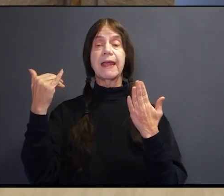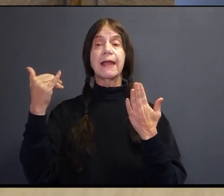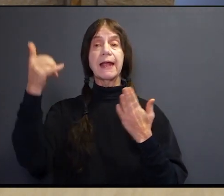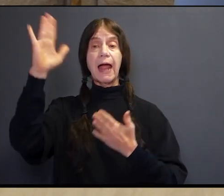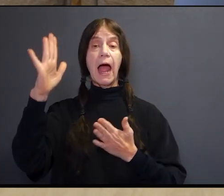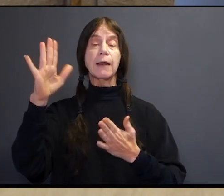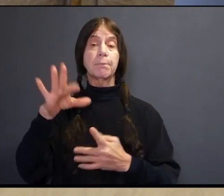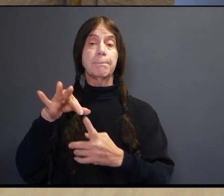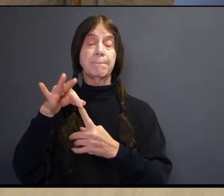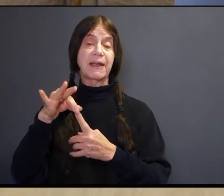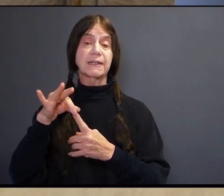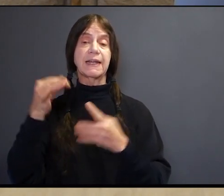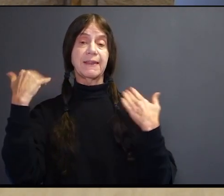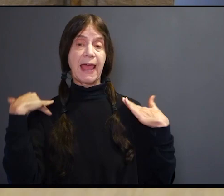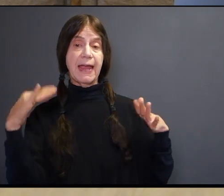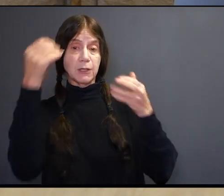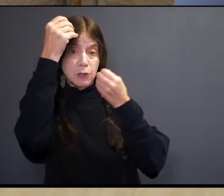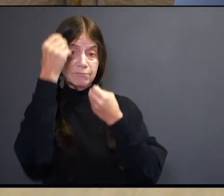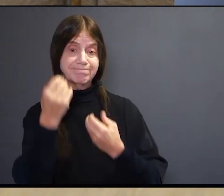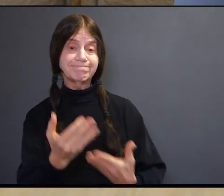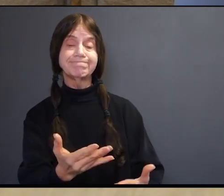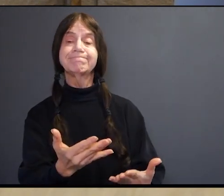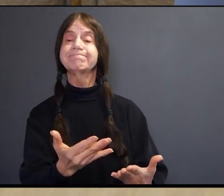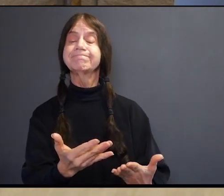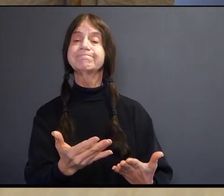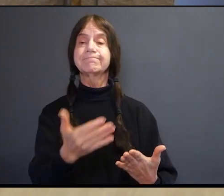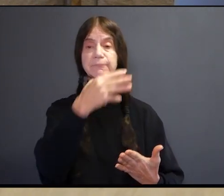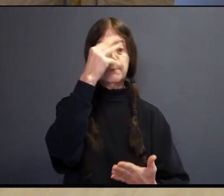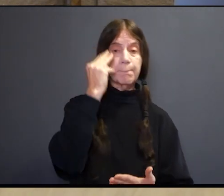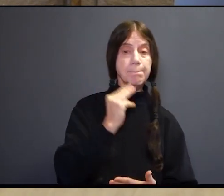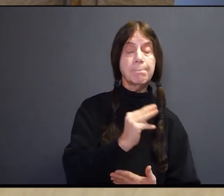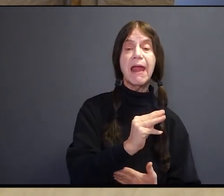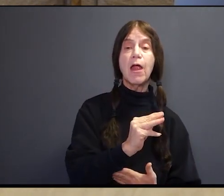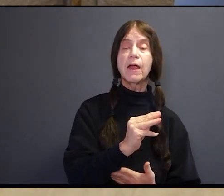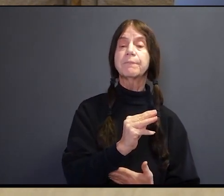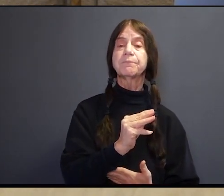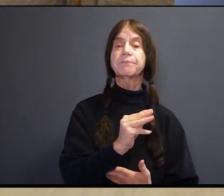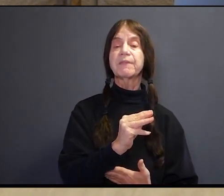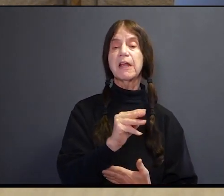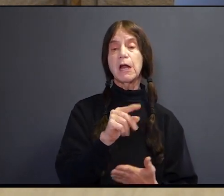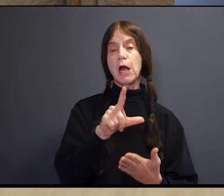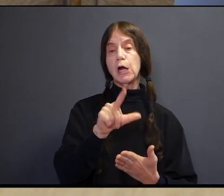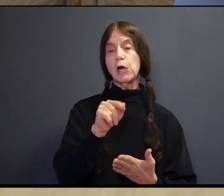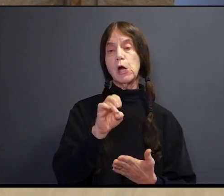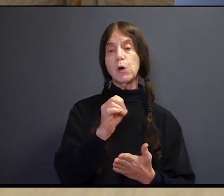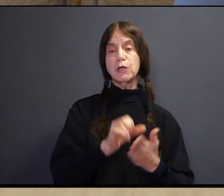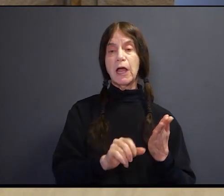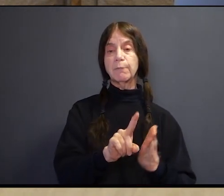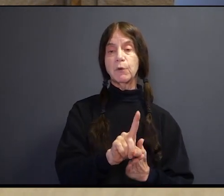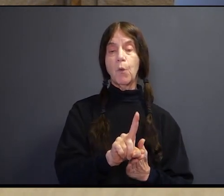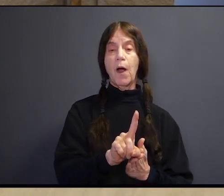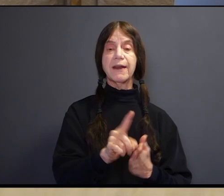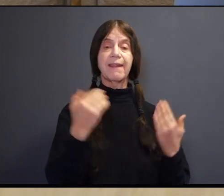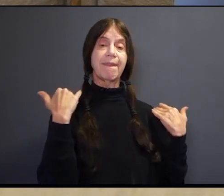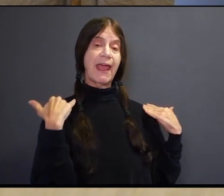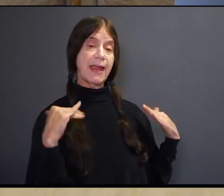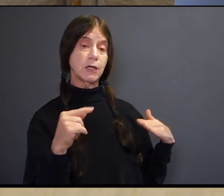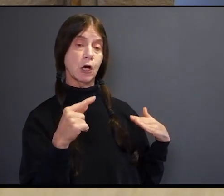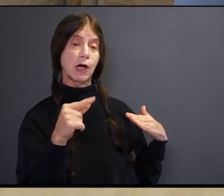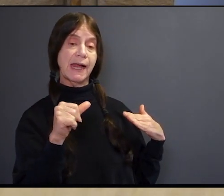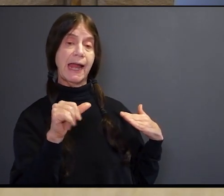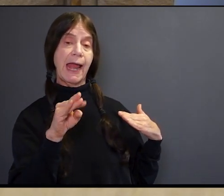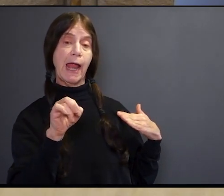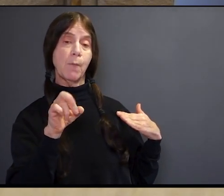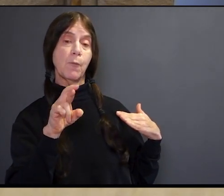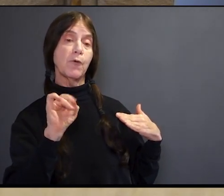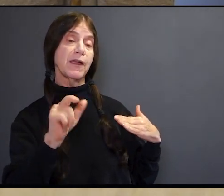angels. The angel Gabriel said to Mary, in fact, as reported in Luke chapter 1, you will be with